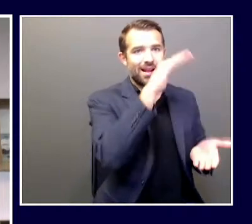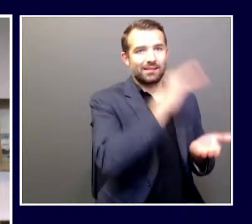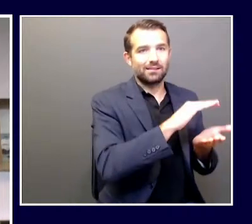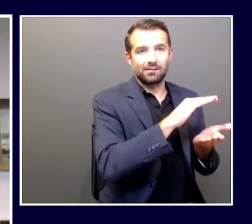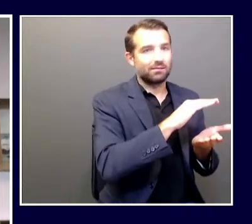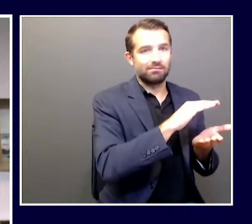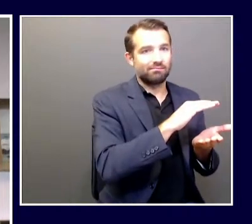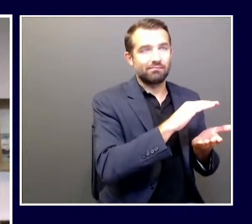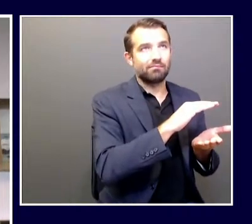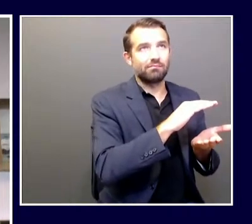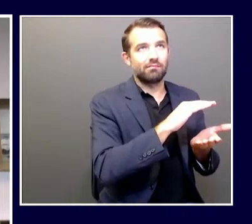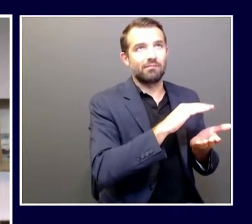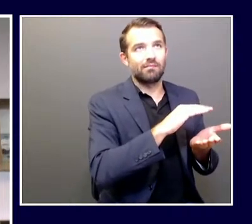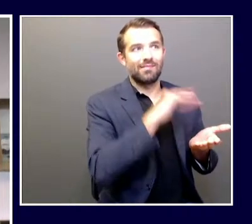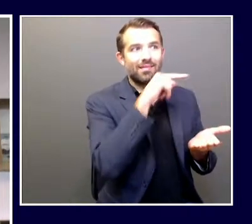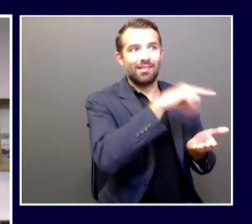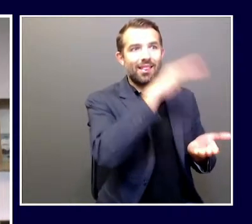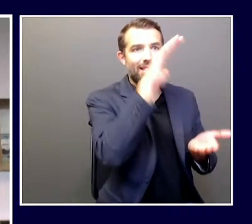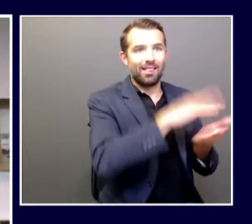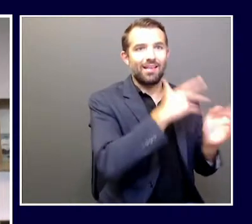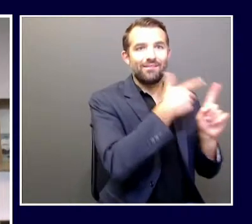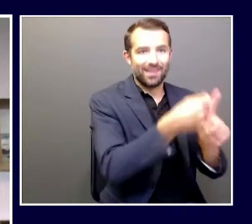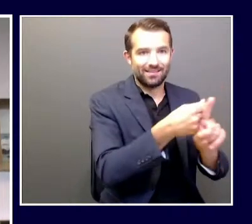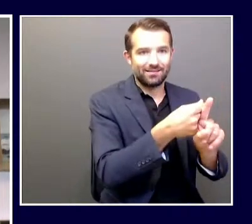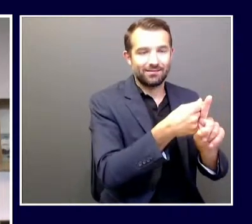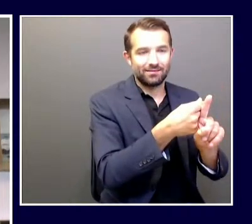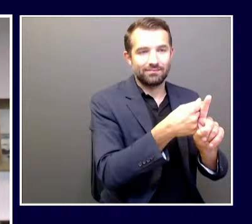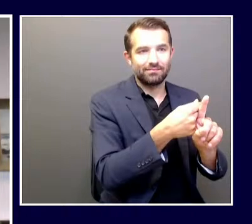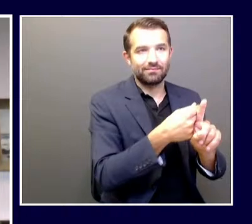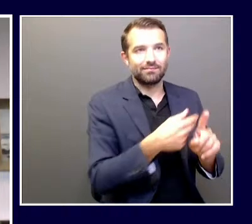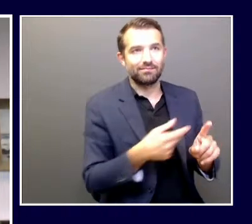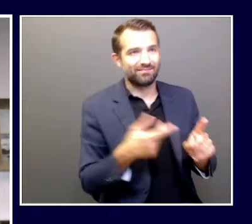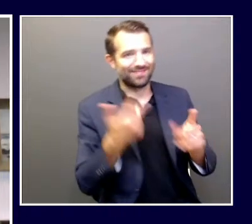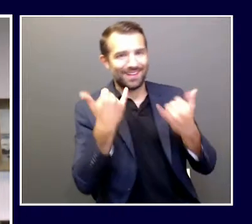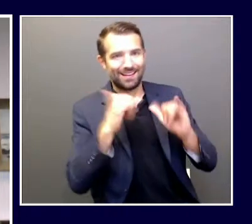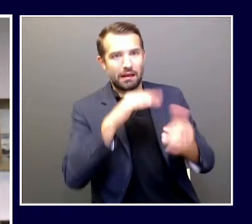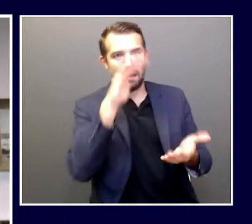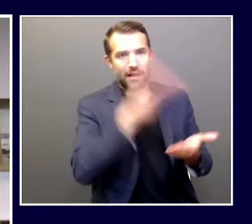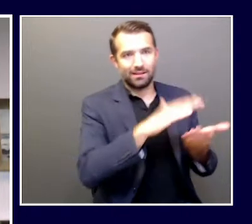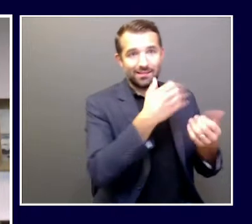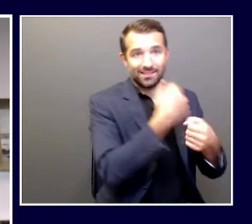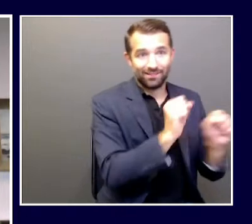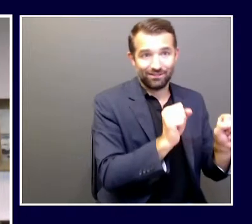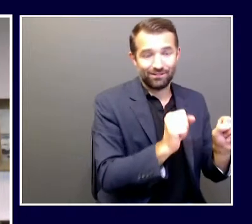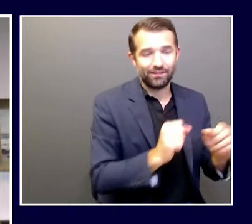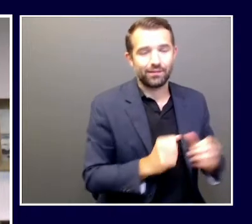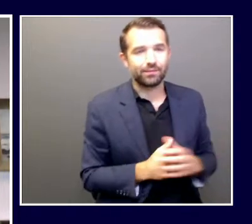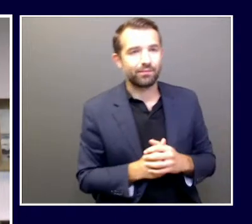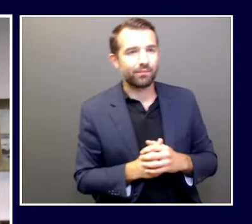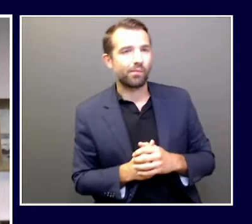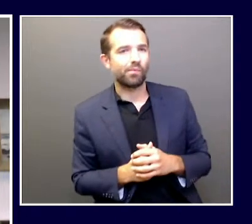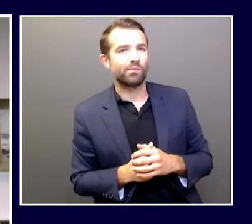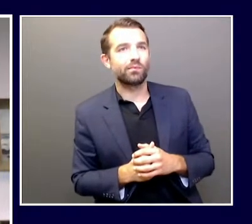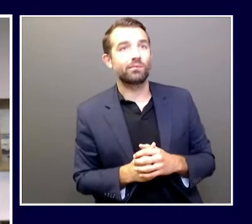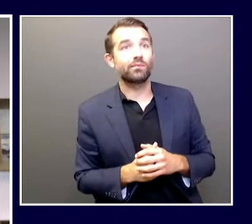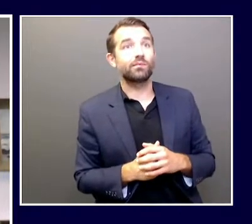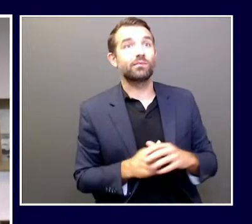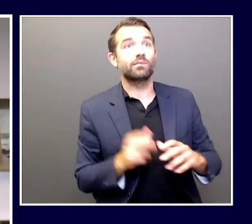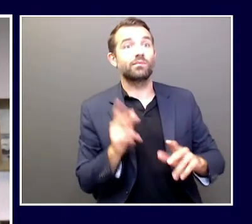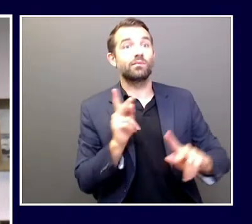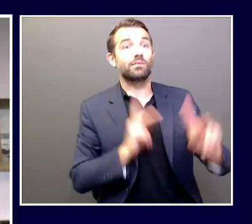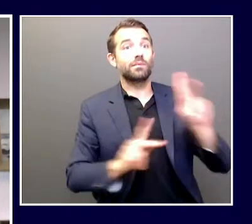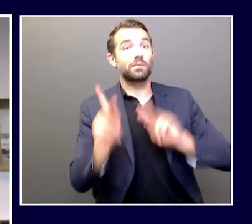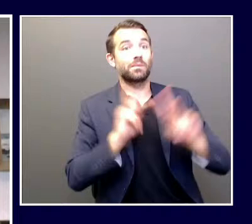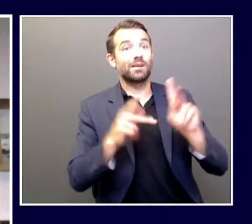tend to have other pre-existing conditions that led them into the hospital. In general, there is no one vaccine